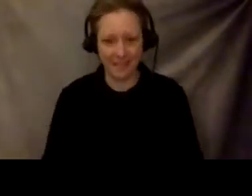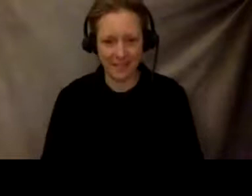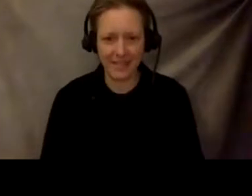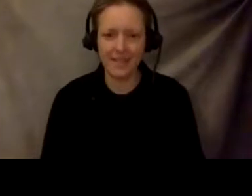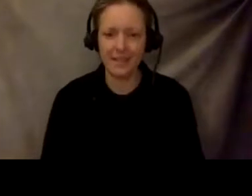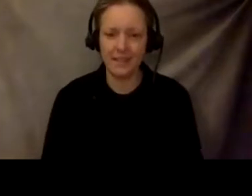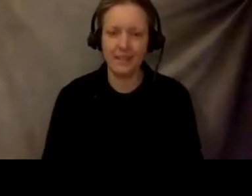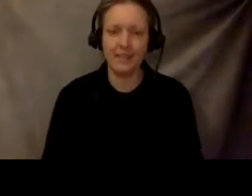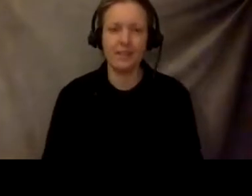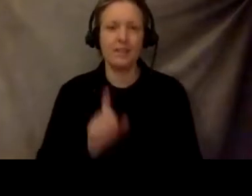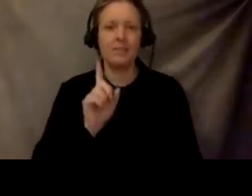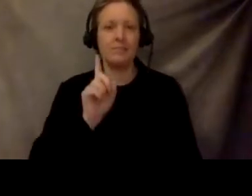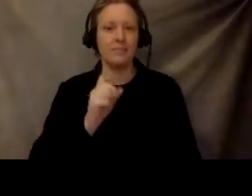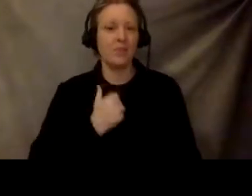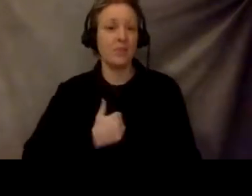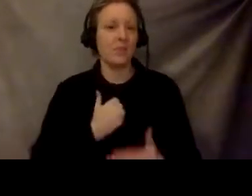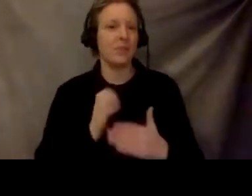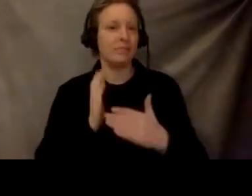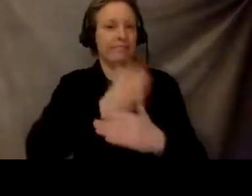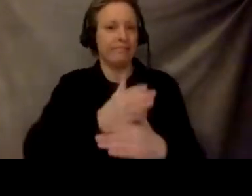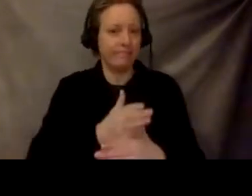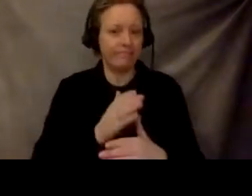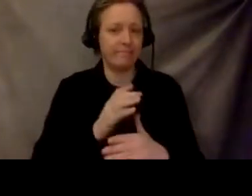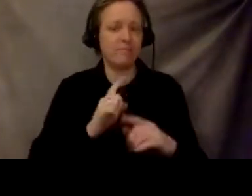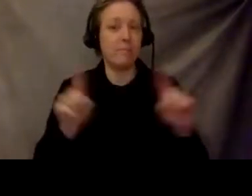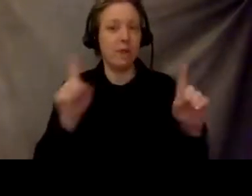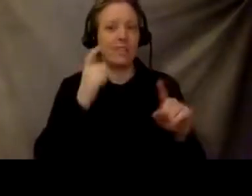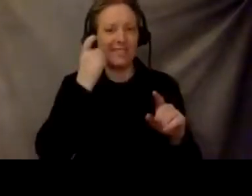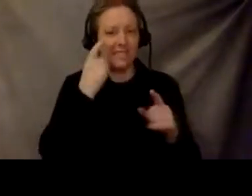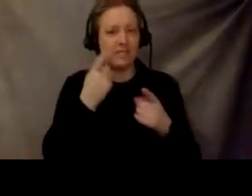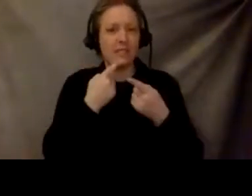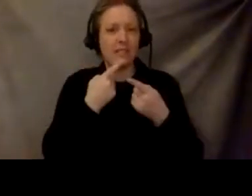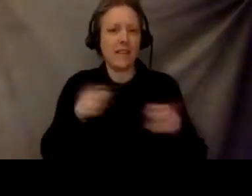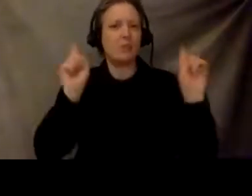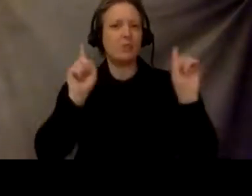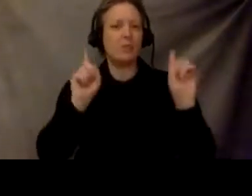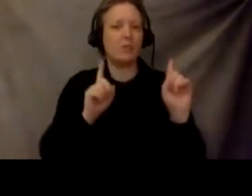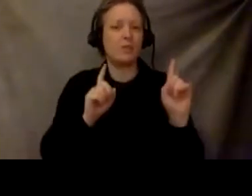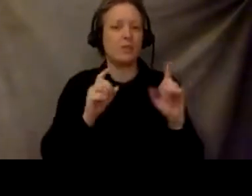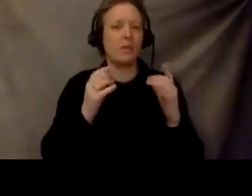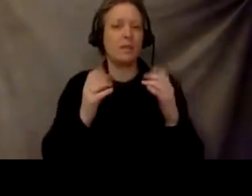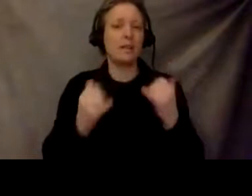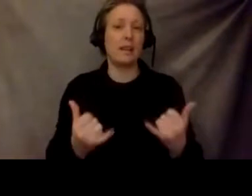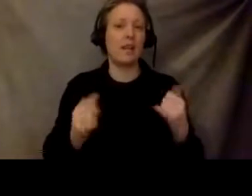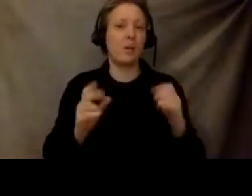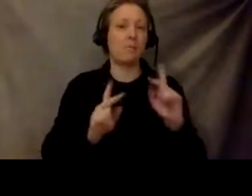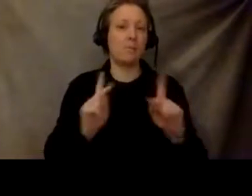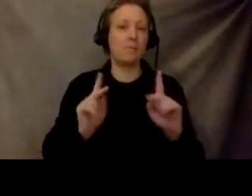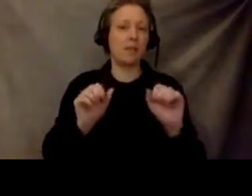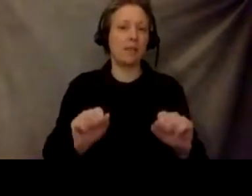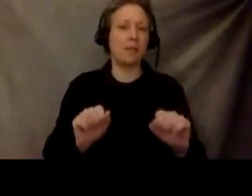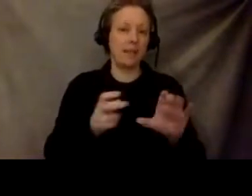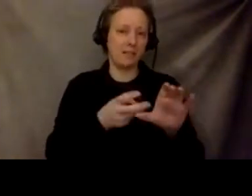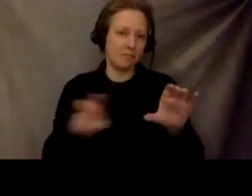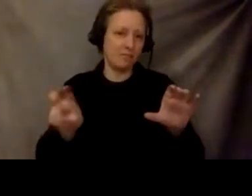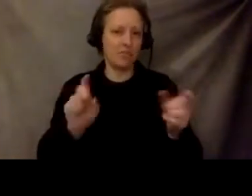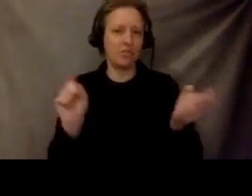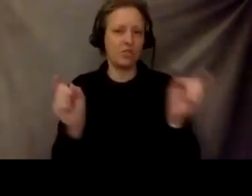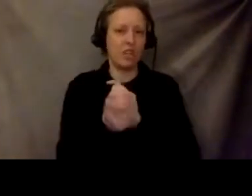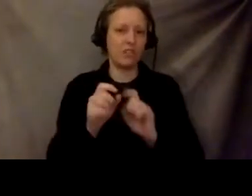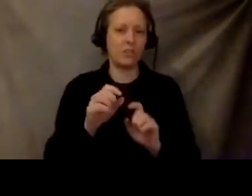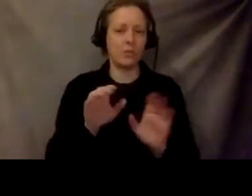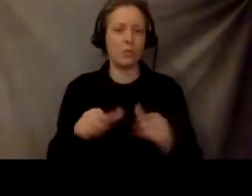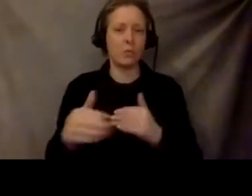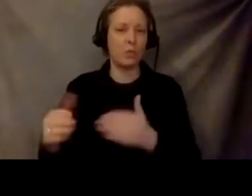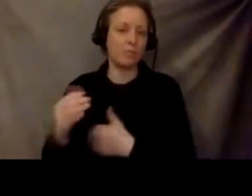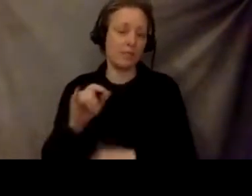to interrupt, because the announcement just came that people can switch breakout rooms if you would like. You don't have to.